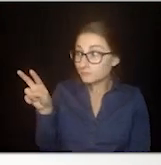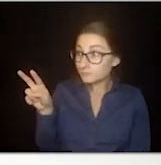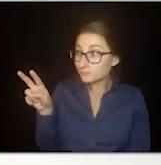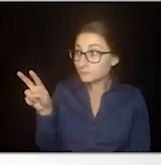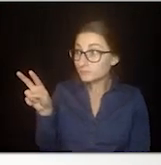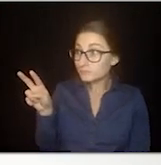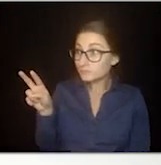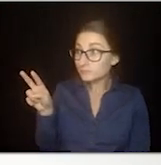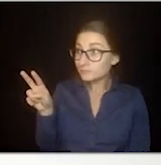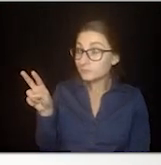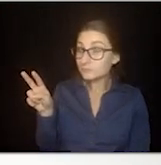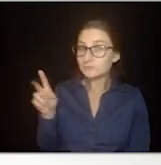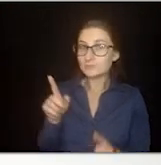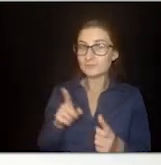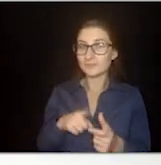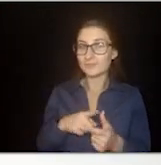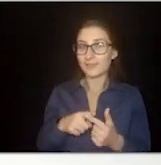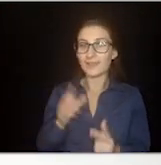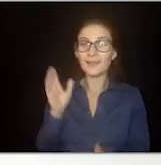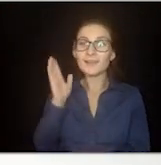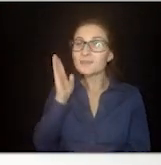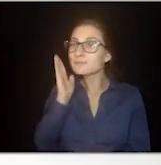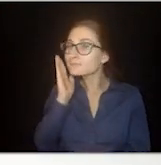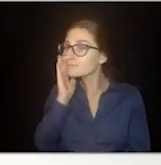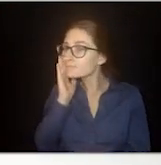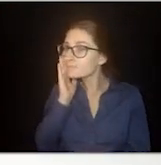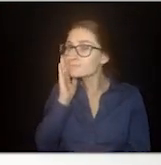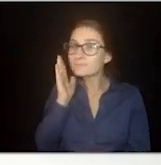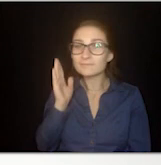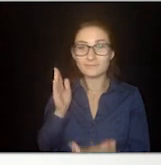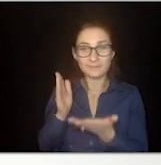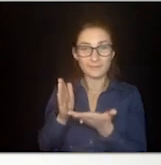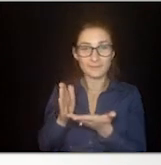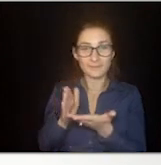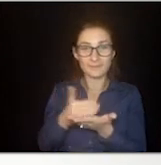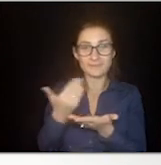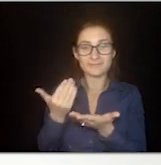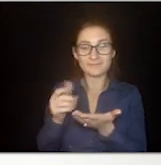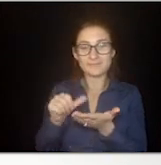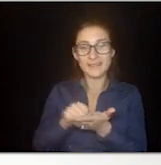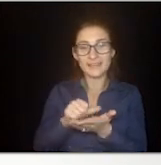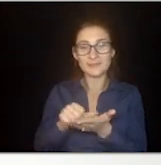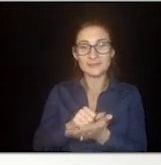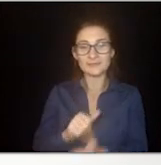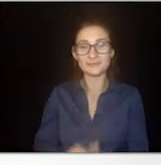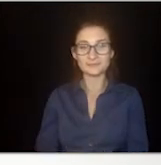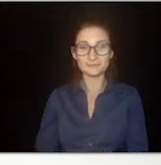to Ms. Mallory and then turns the page.